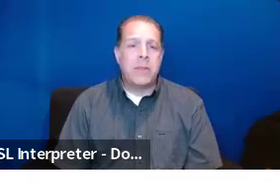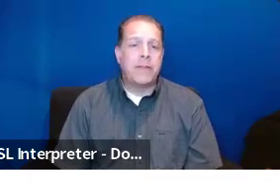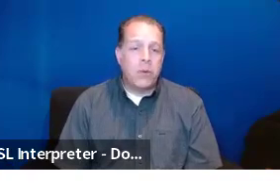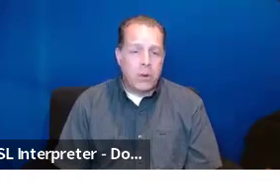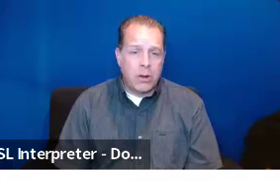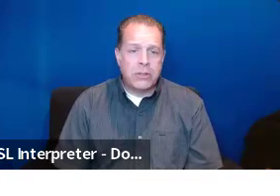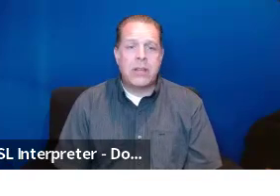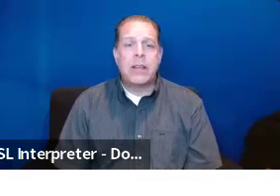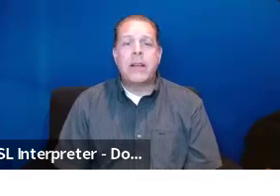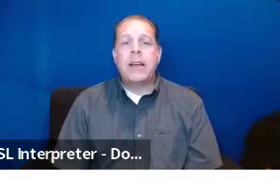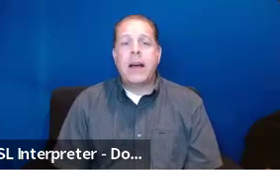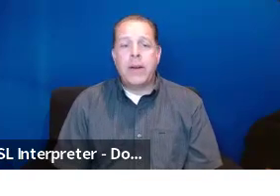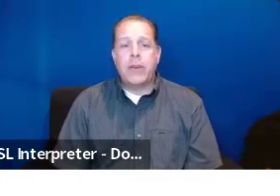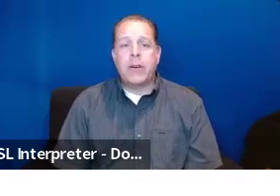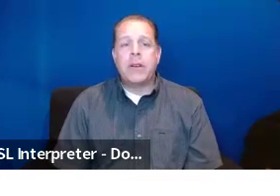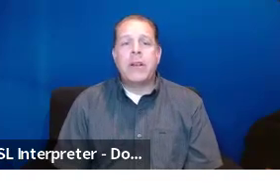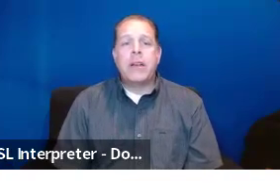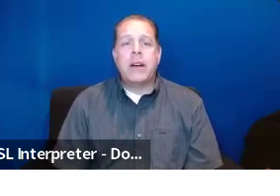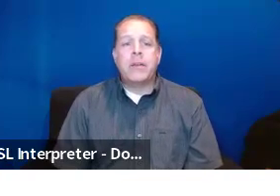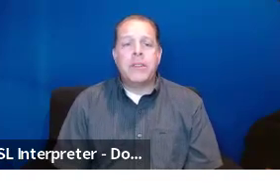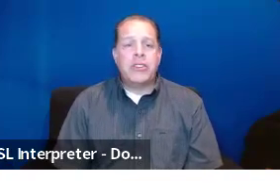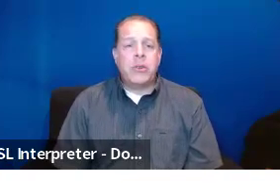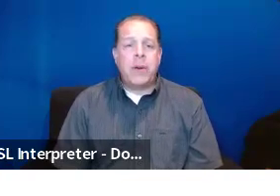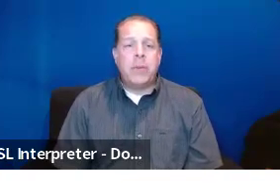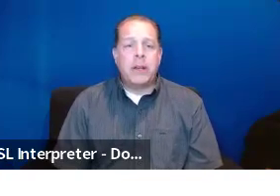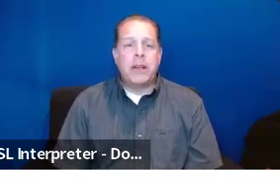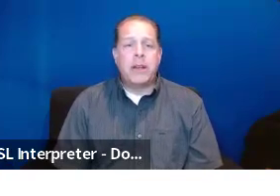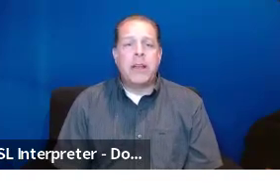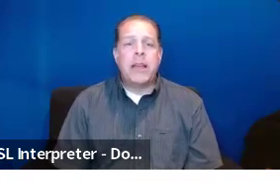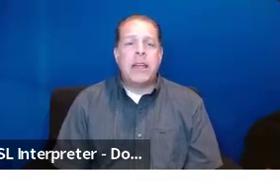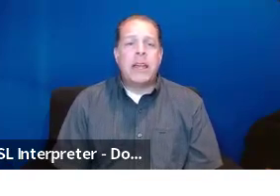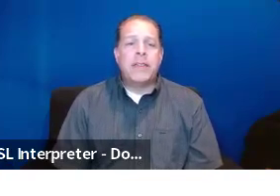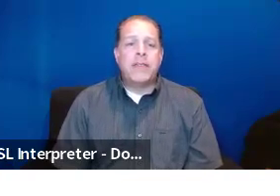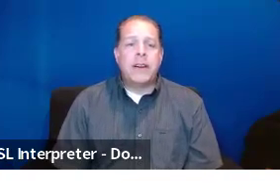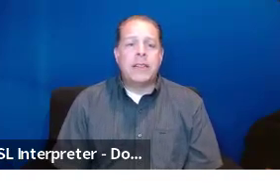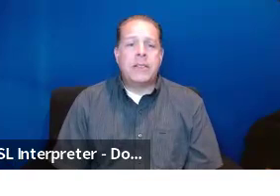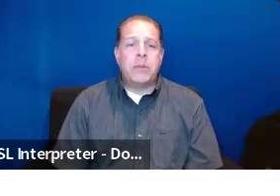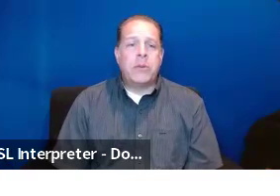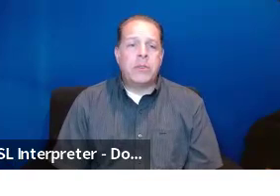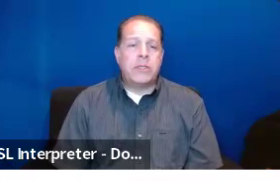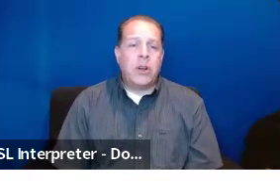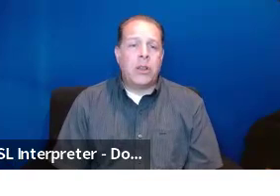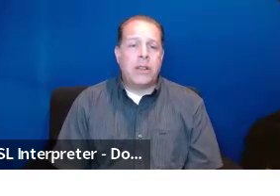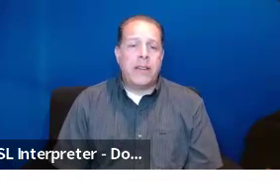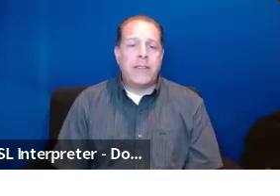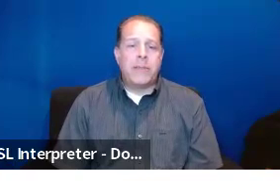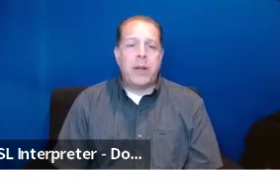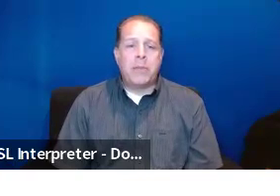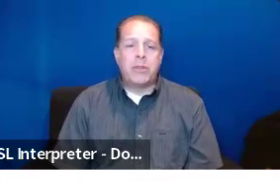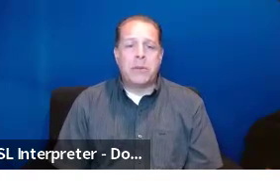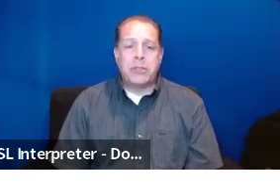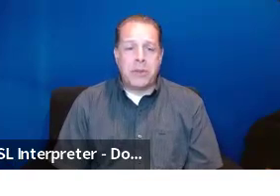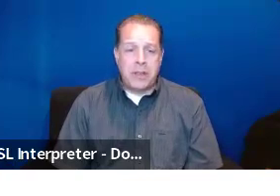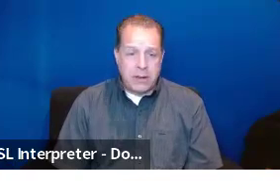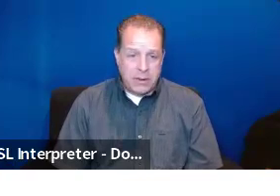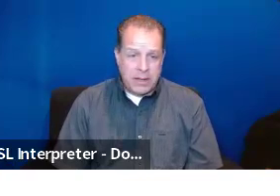relay to make phone calls. However, the general public, if someone was to call a deaf blind